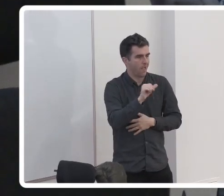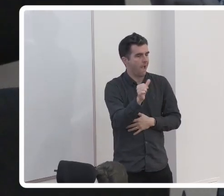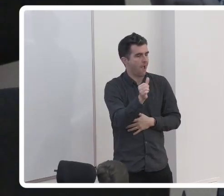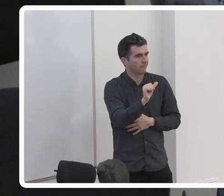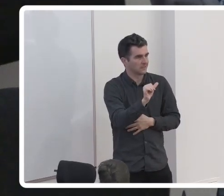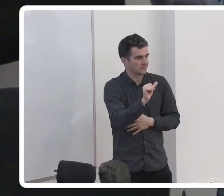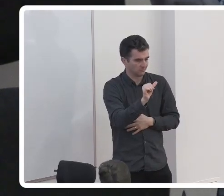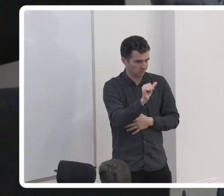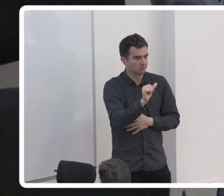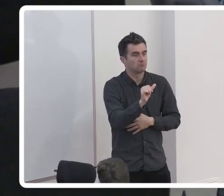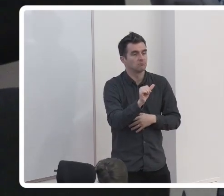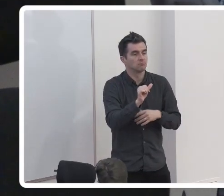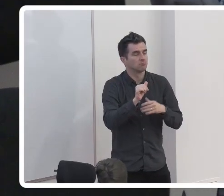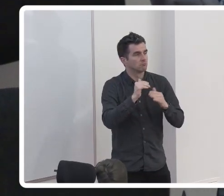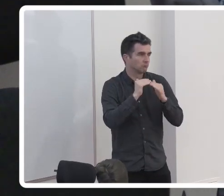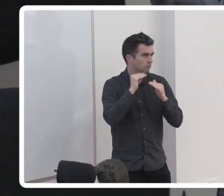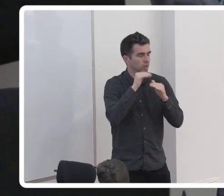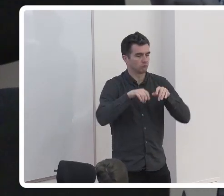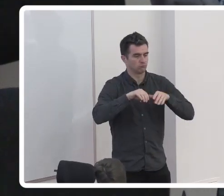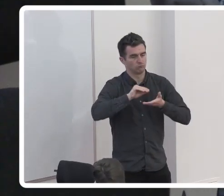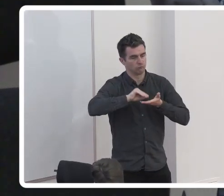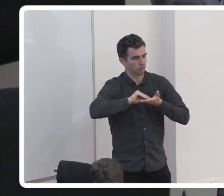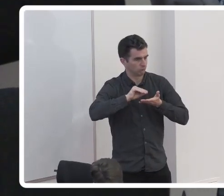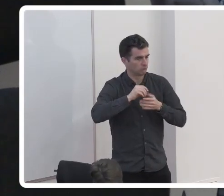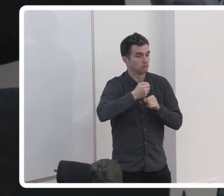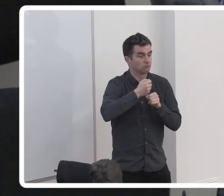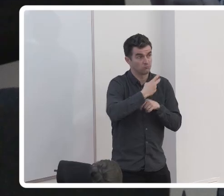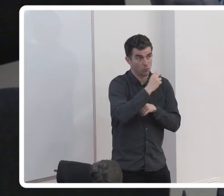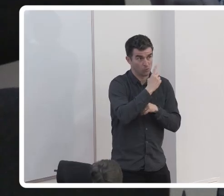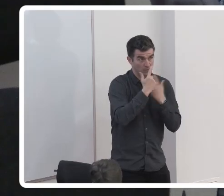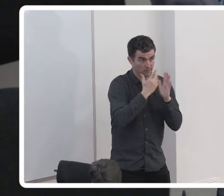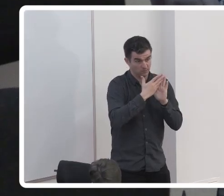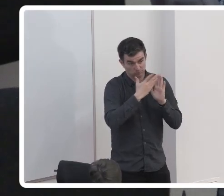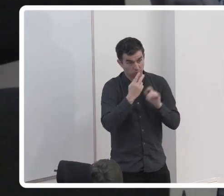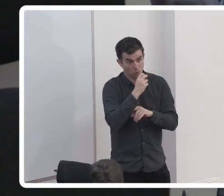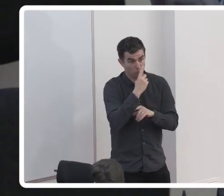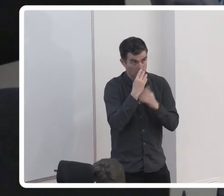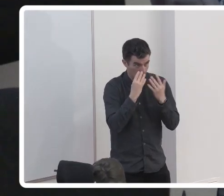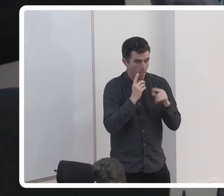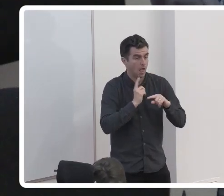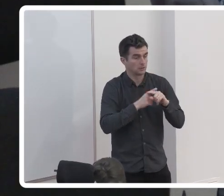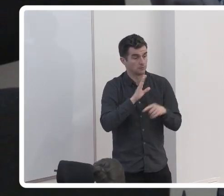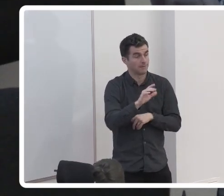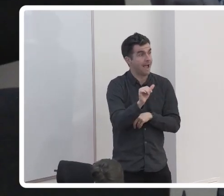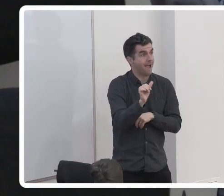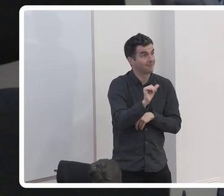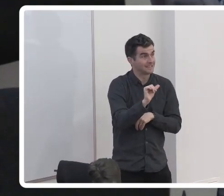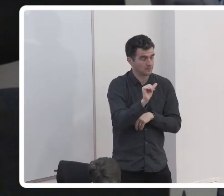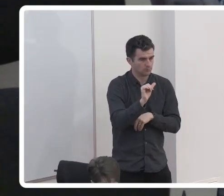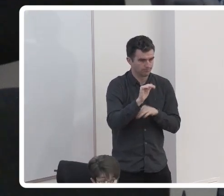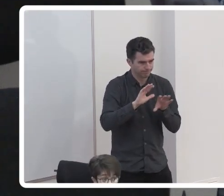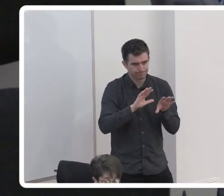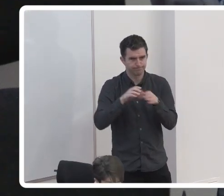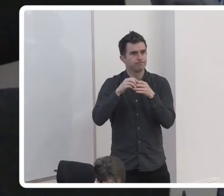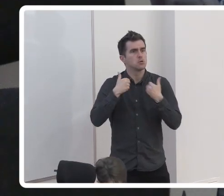commissioner, was born in Kabul in Afghanistan. During her activities, both in the government and in the civic society, her main